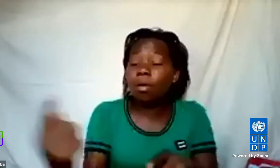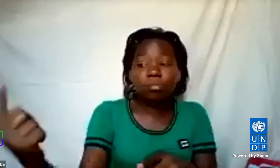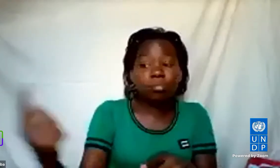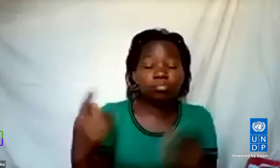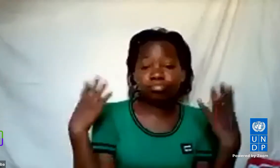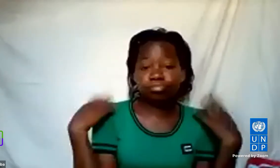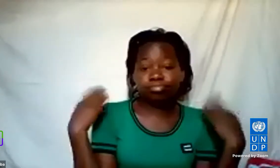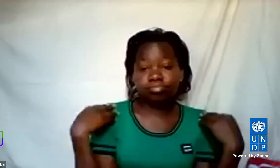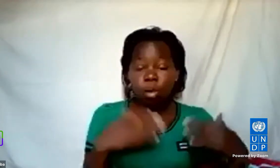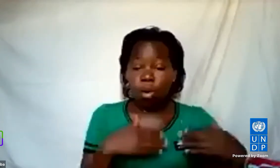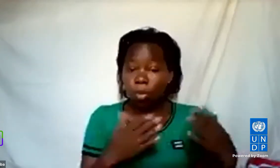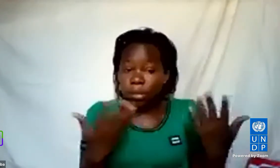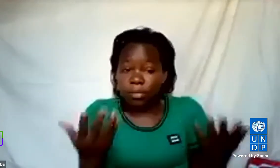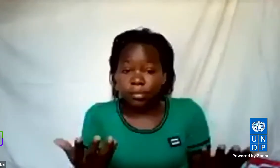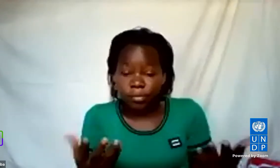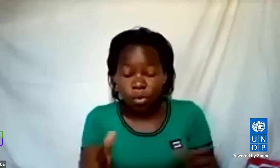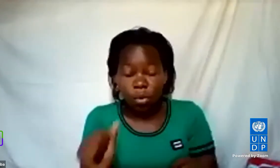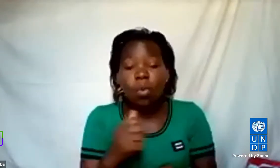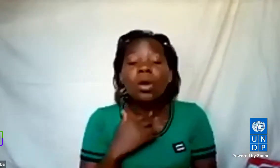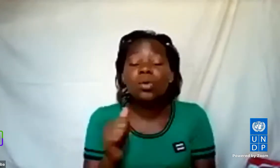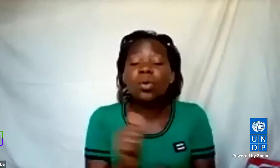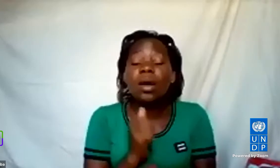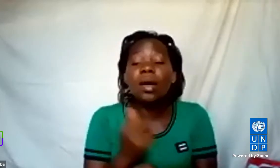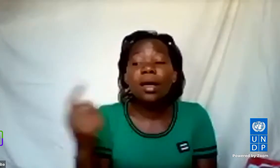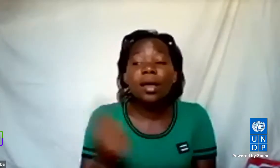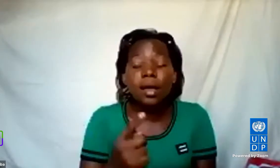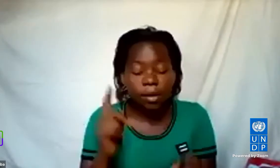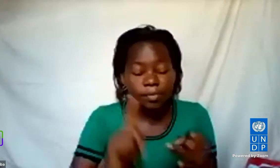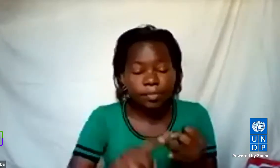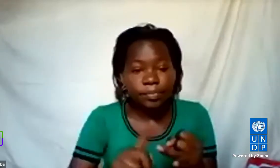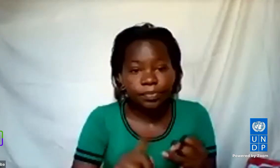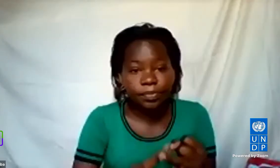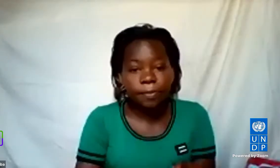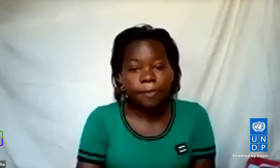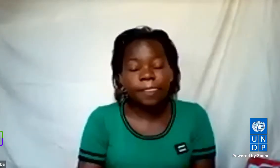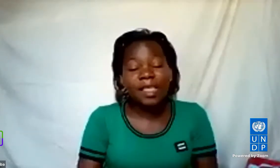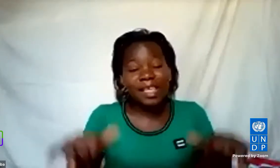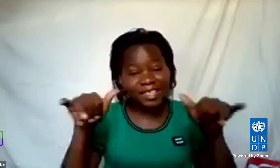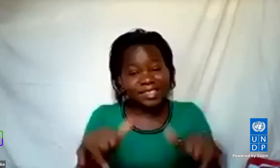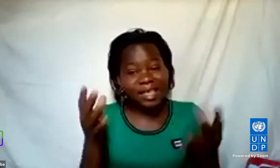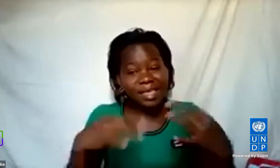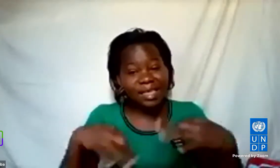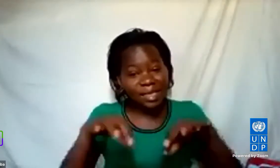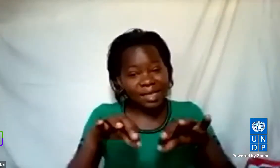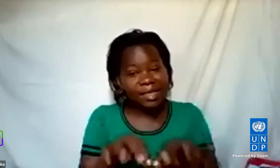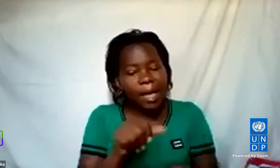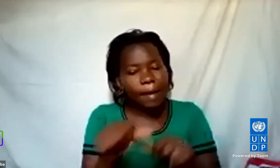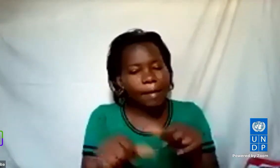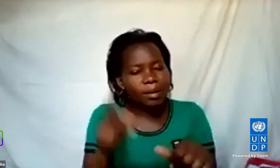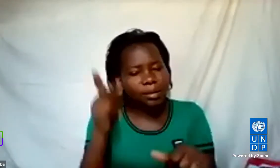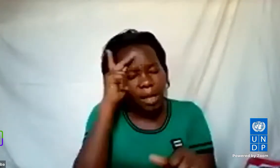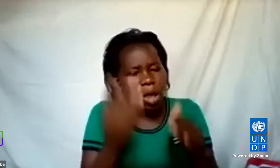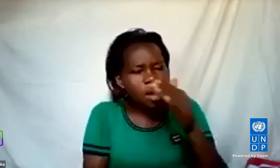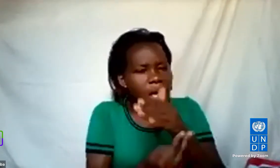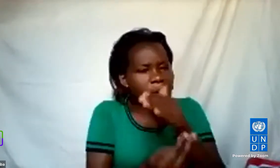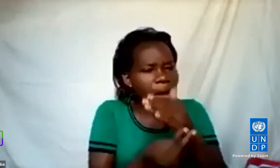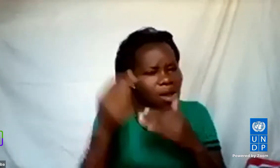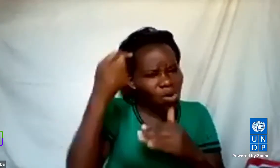this opportunity, and they come in. Another thing of staying relevant is upskill, adding knowledge to what you